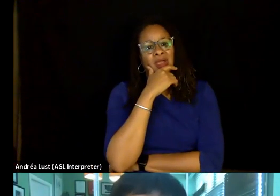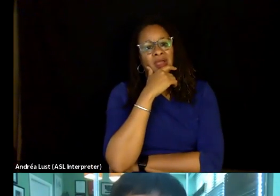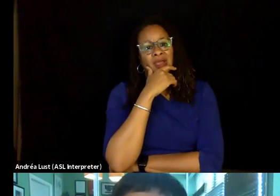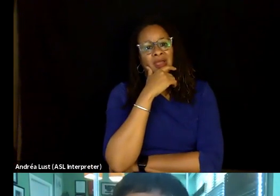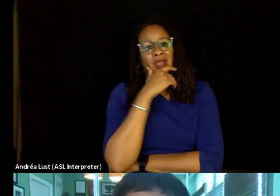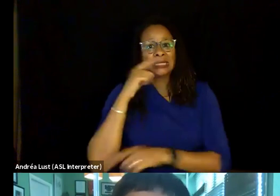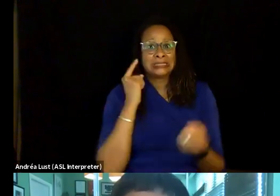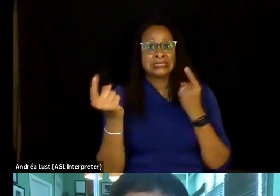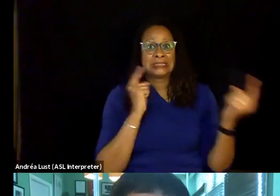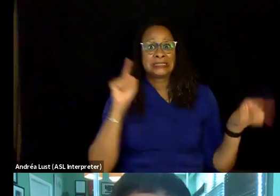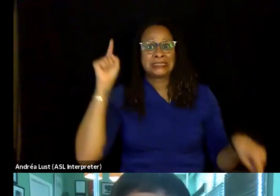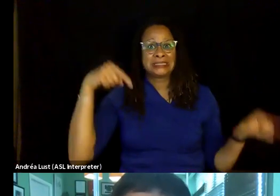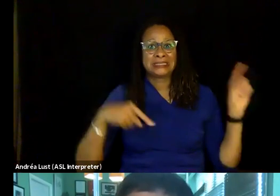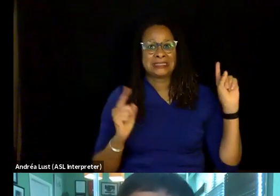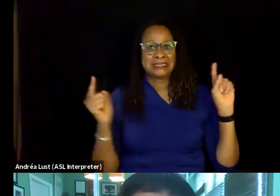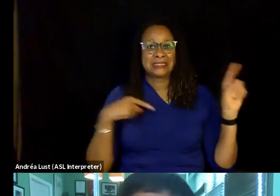Let's start with that.